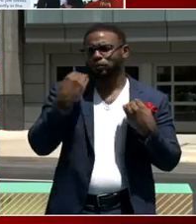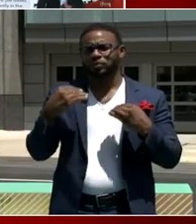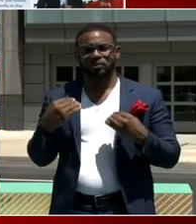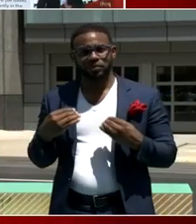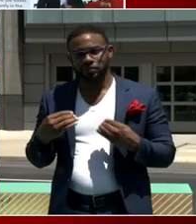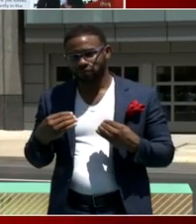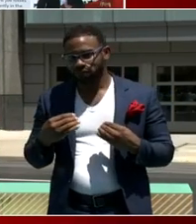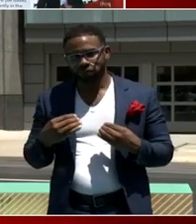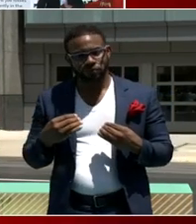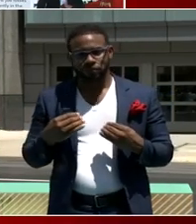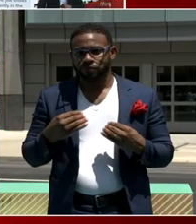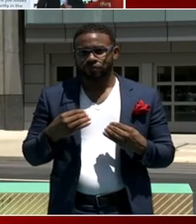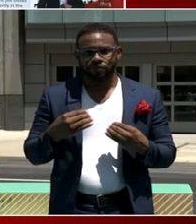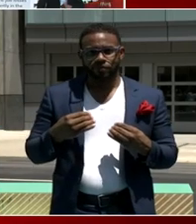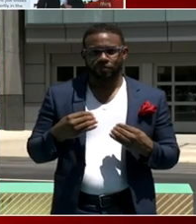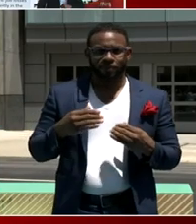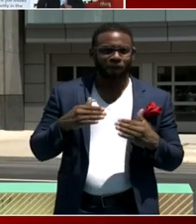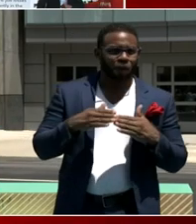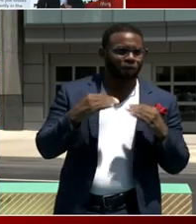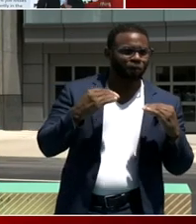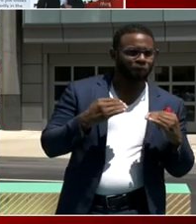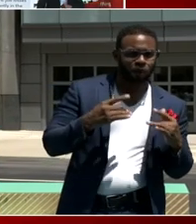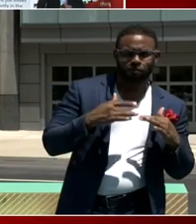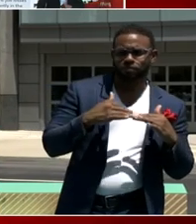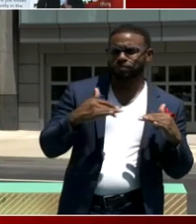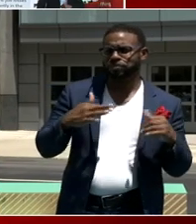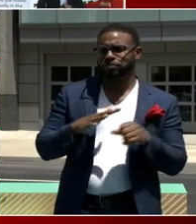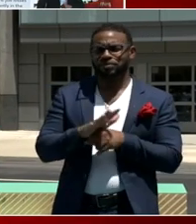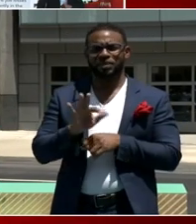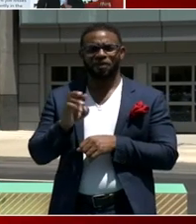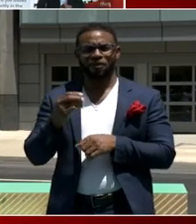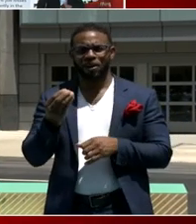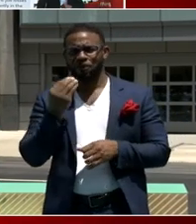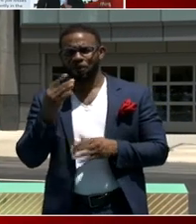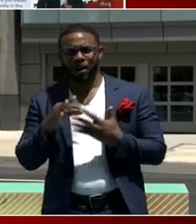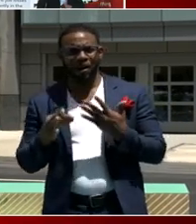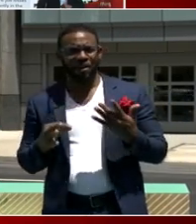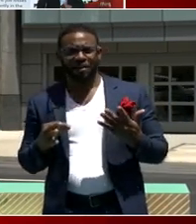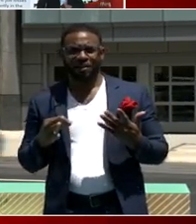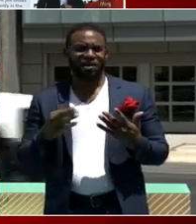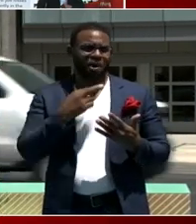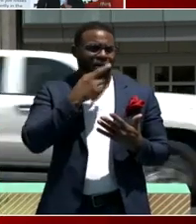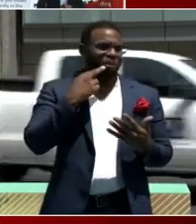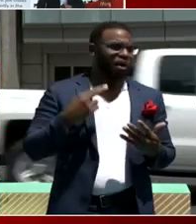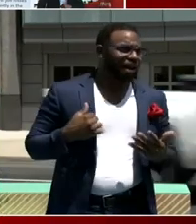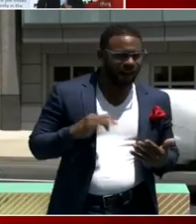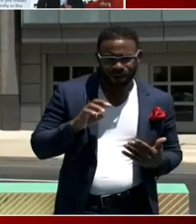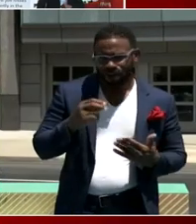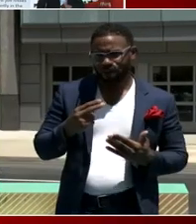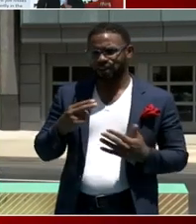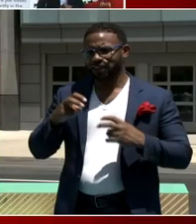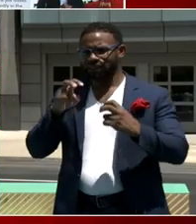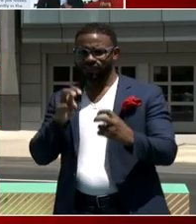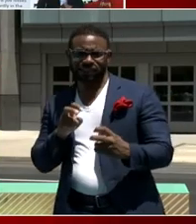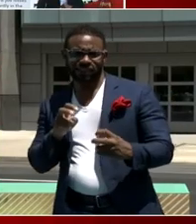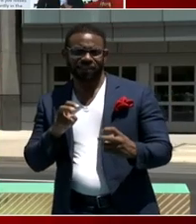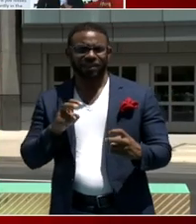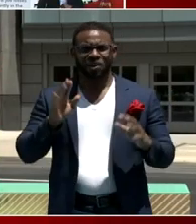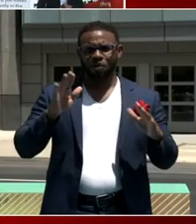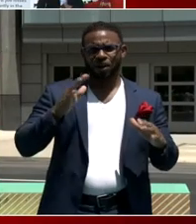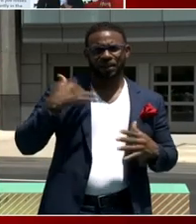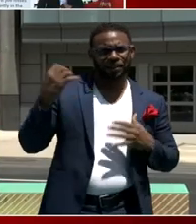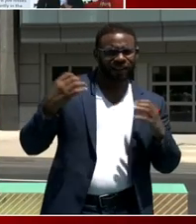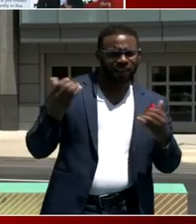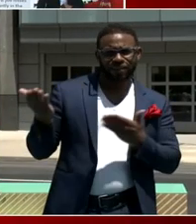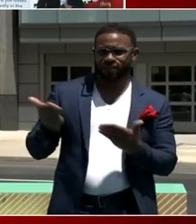grocery and corner stores that have fresh food options and restaurants that have sit down and great